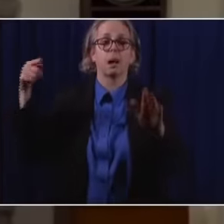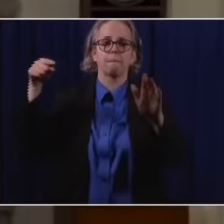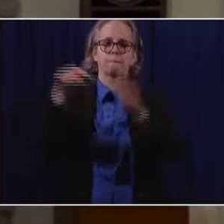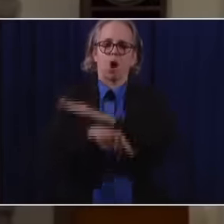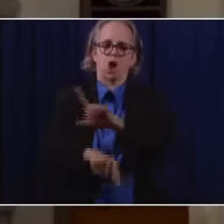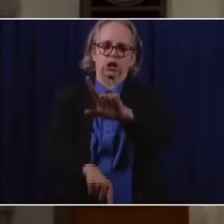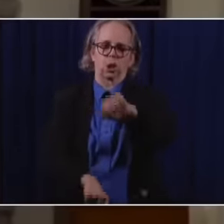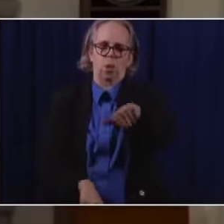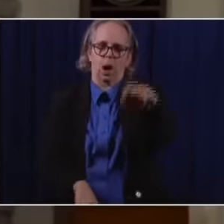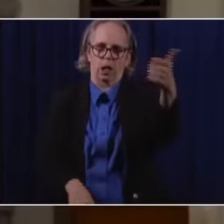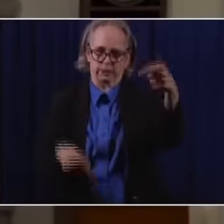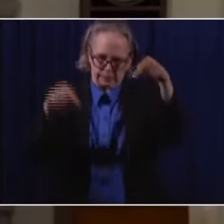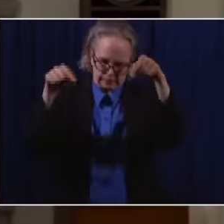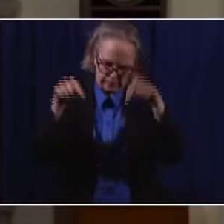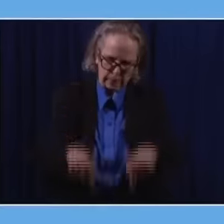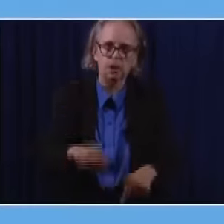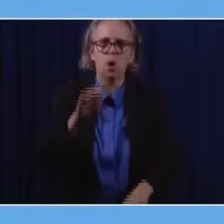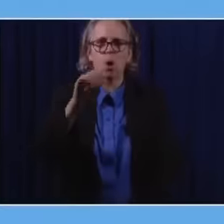Headline 2.